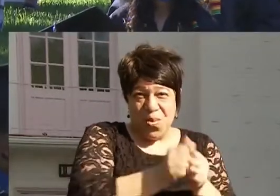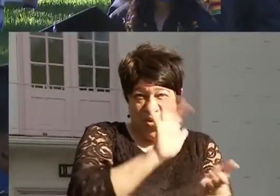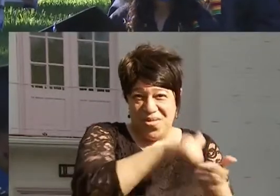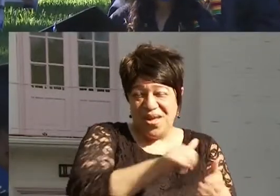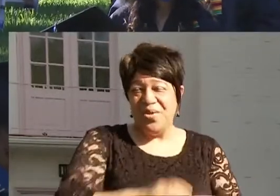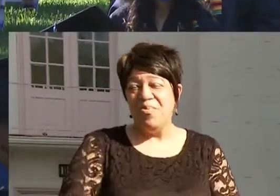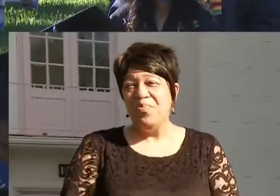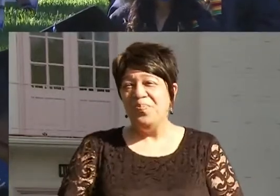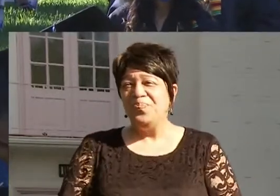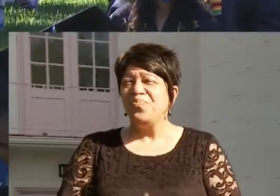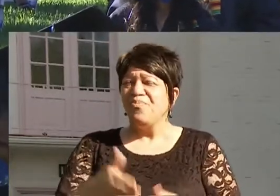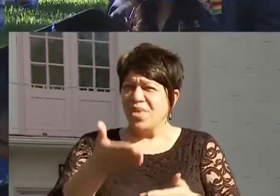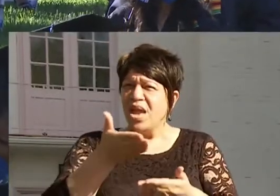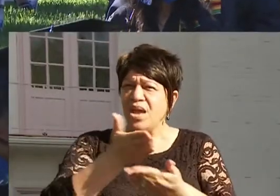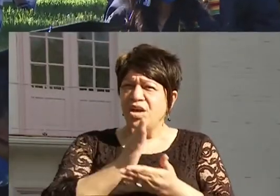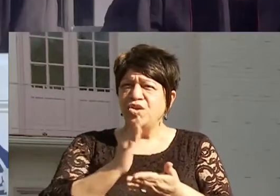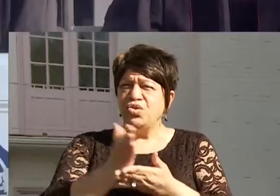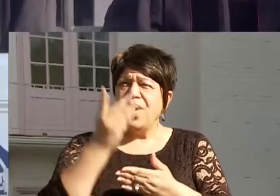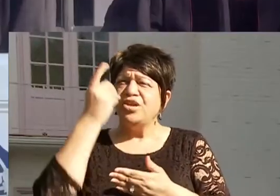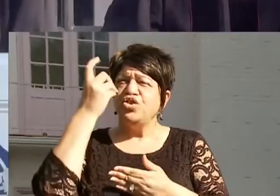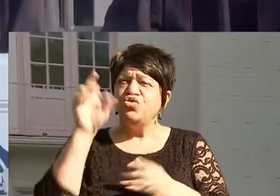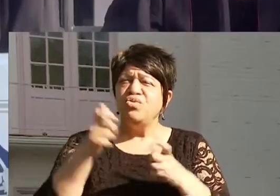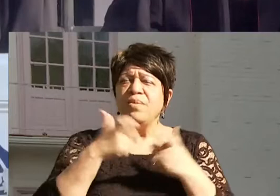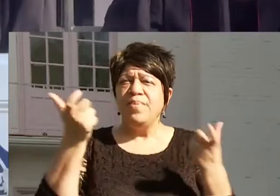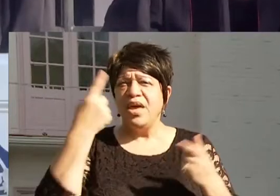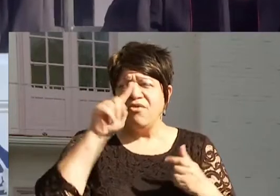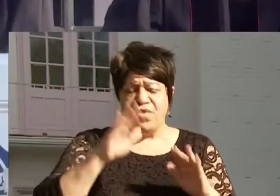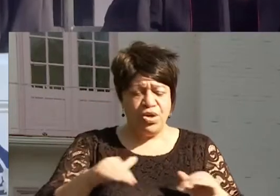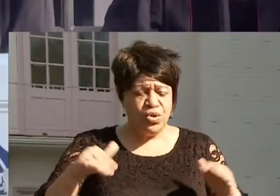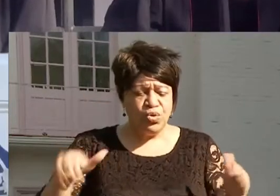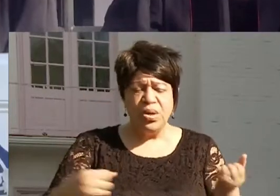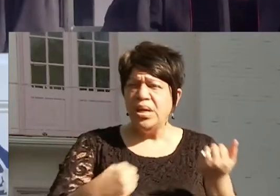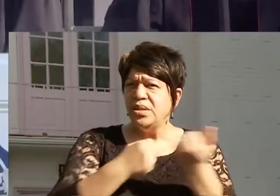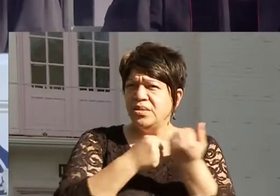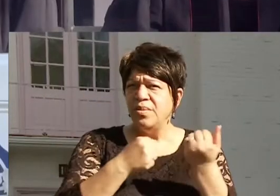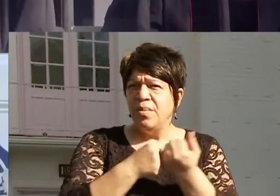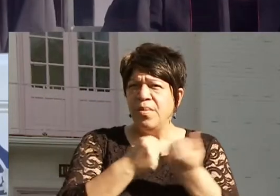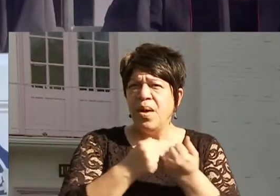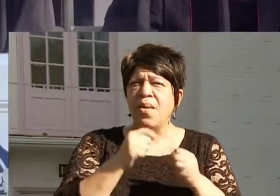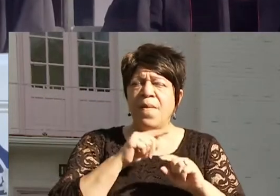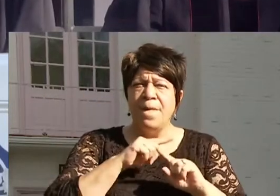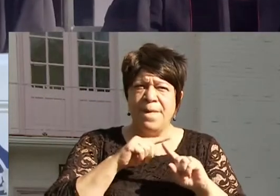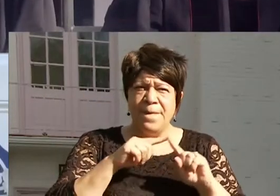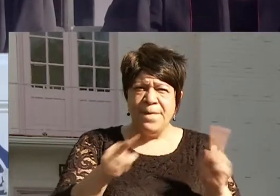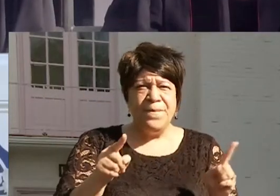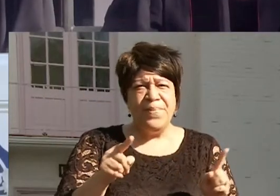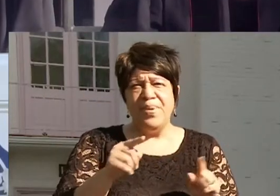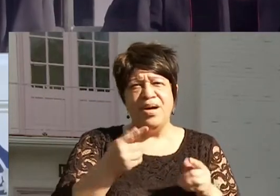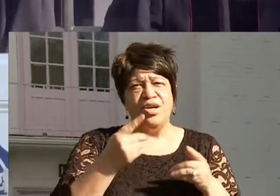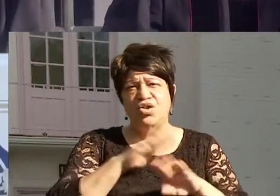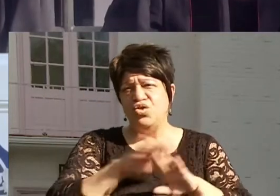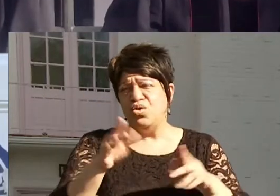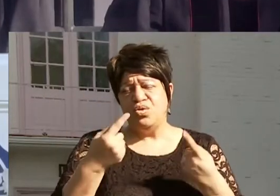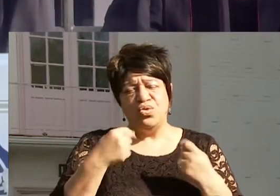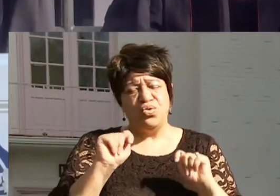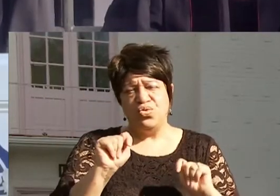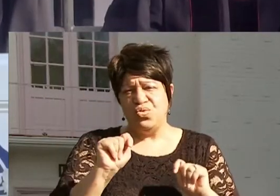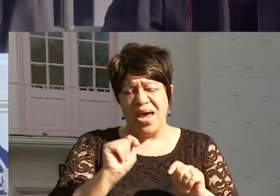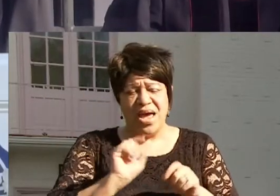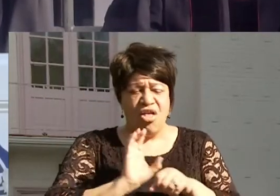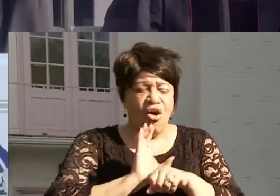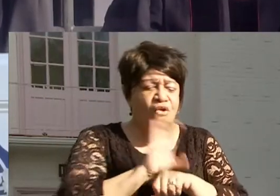It is all right to dream big for your kids and support them, but be wary of forcing upon them your dreams deferred.